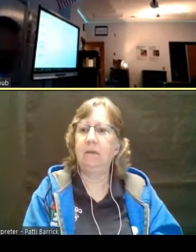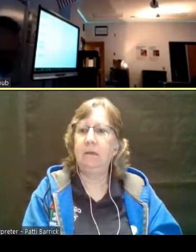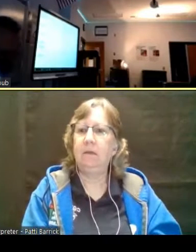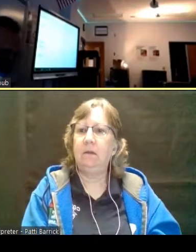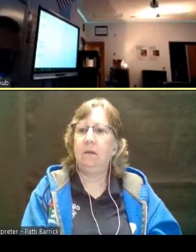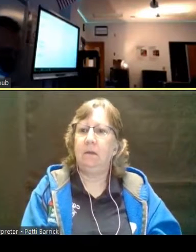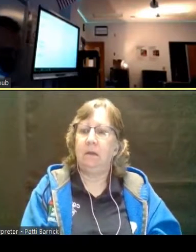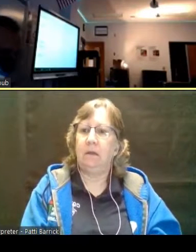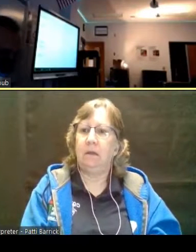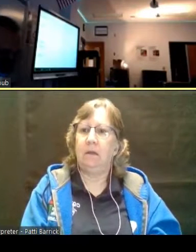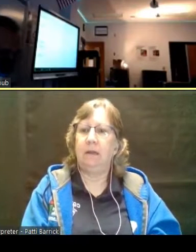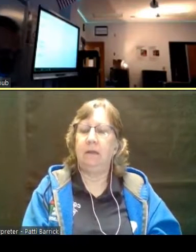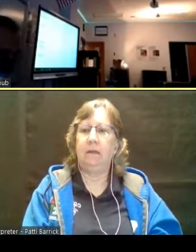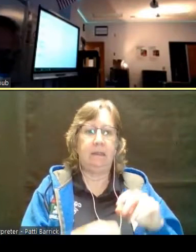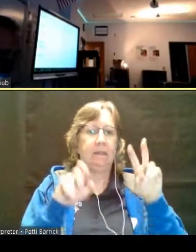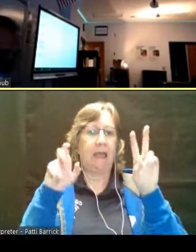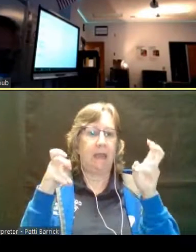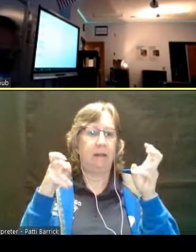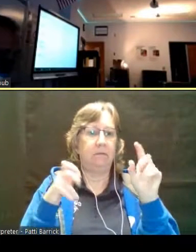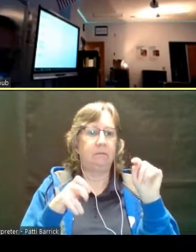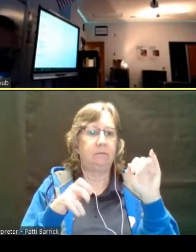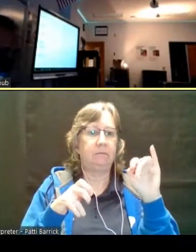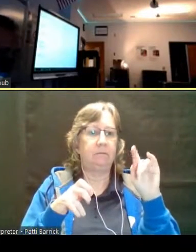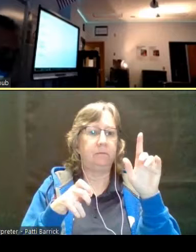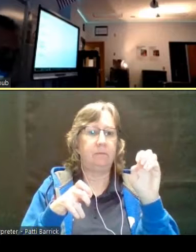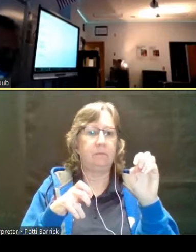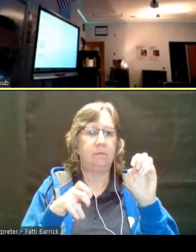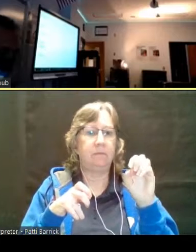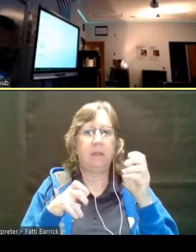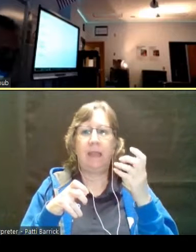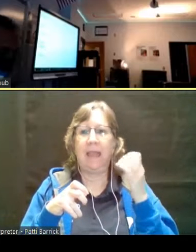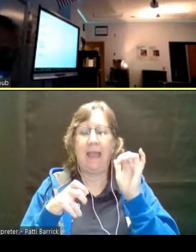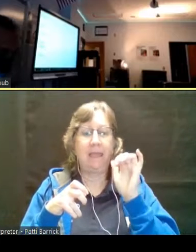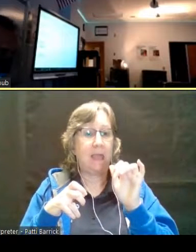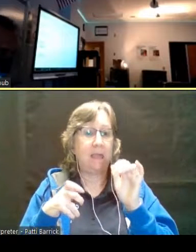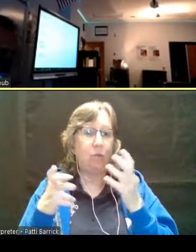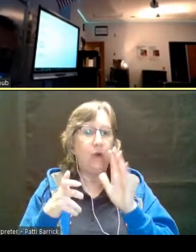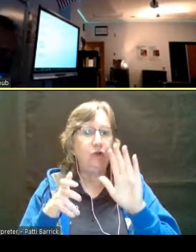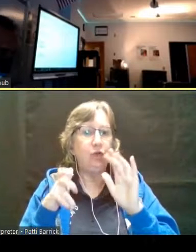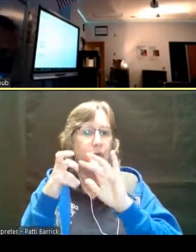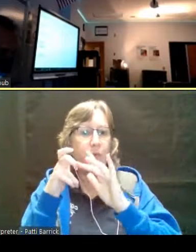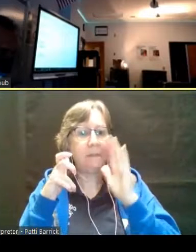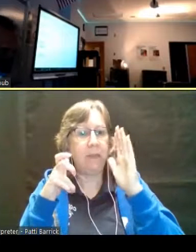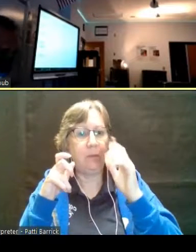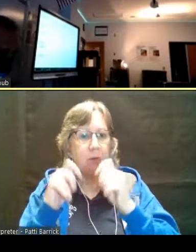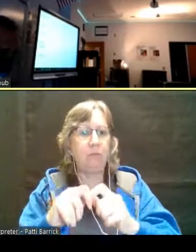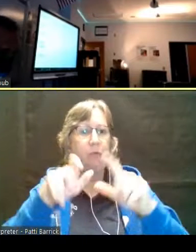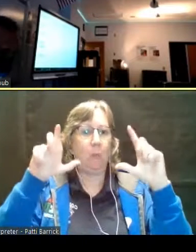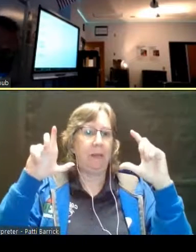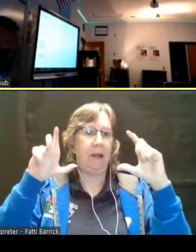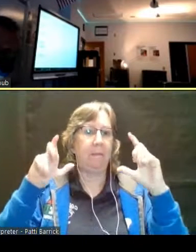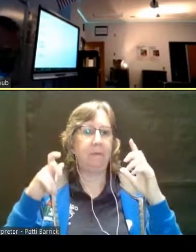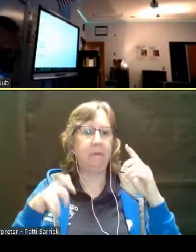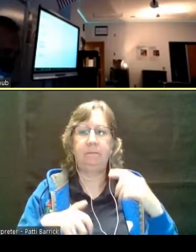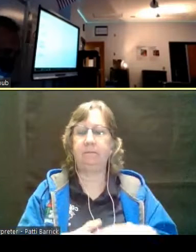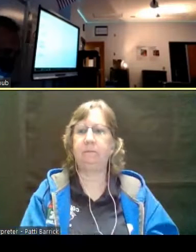do a title. So the title is what your website will show up as when you go to that page.